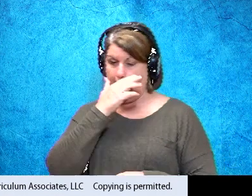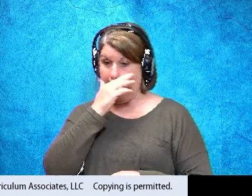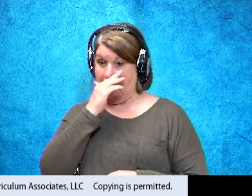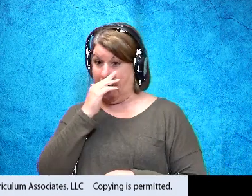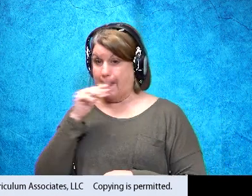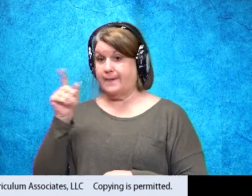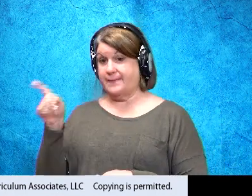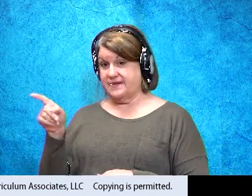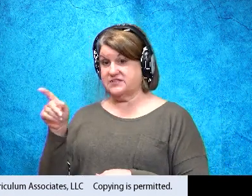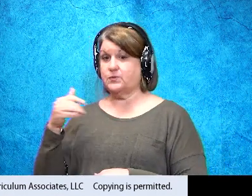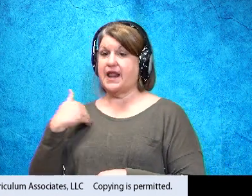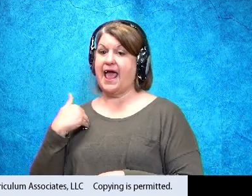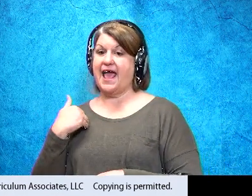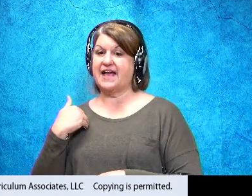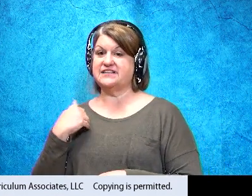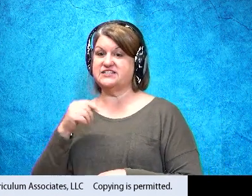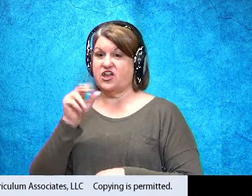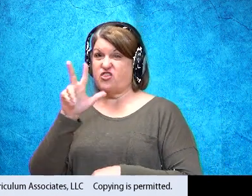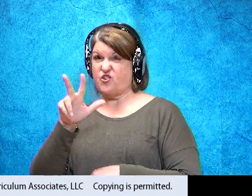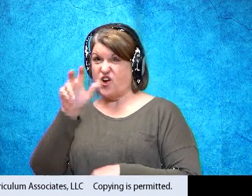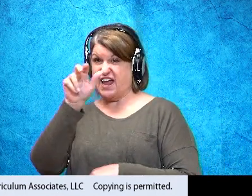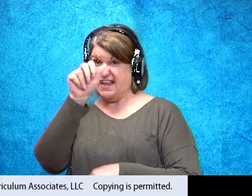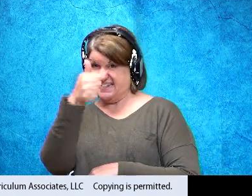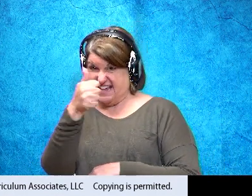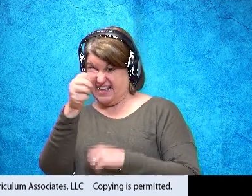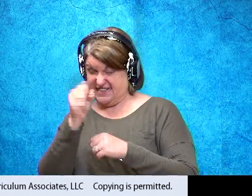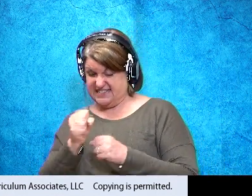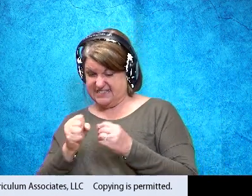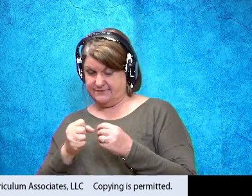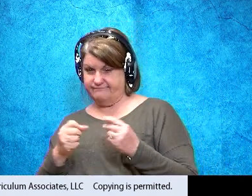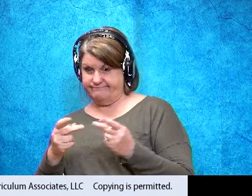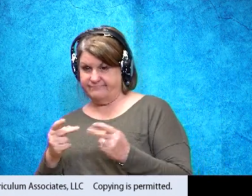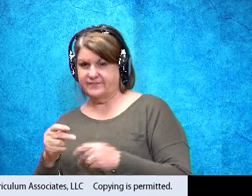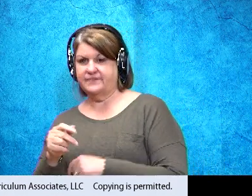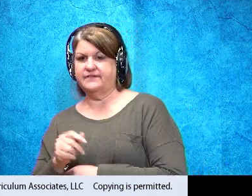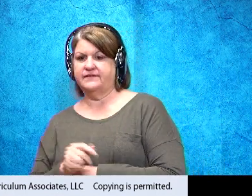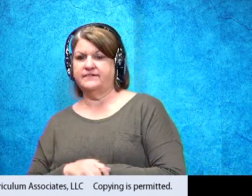This one has 3 tens.